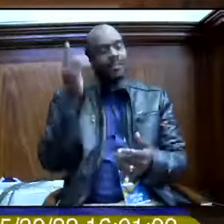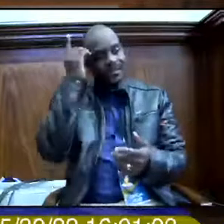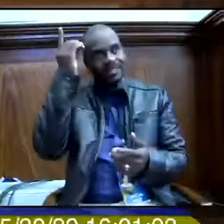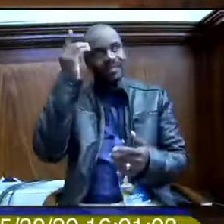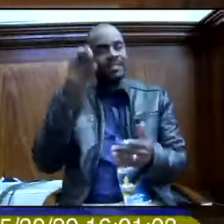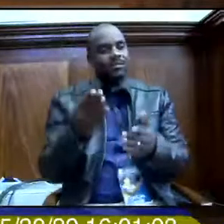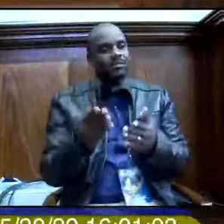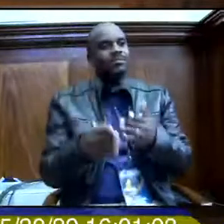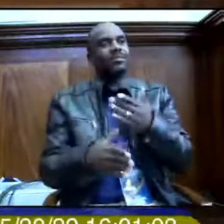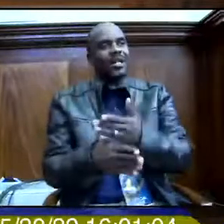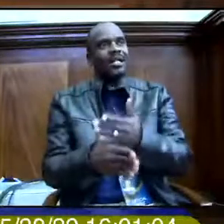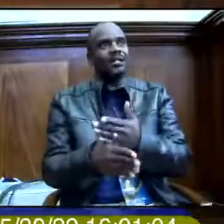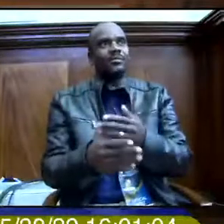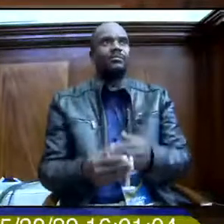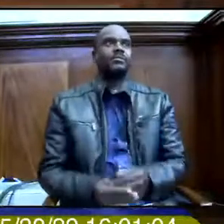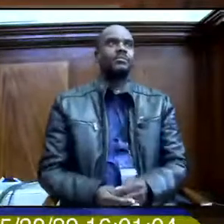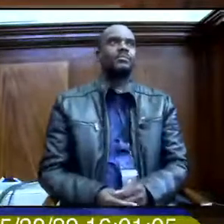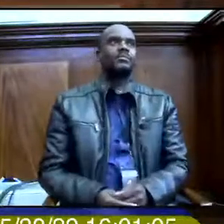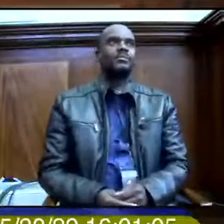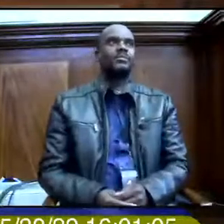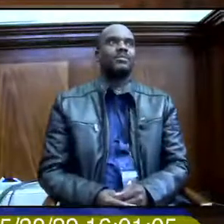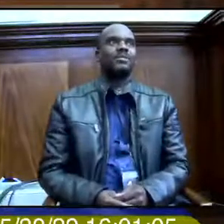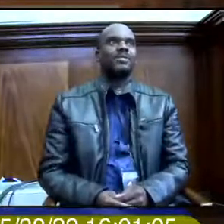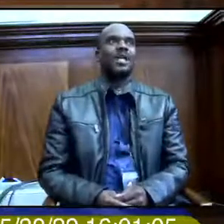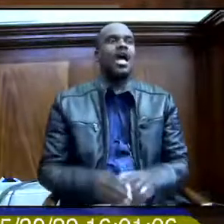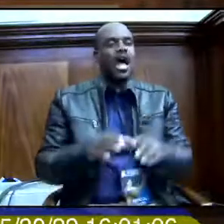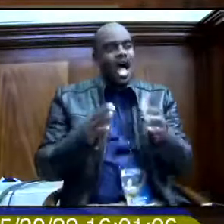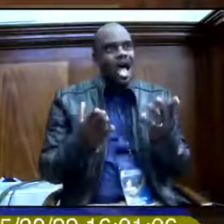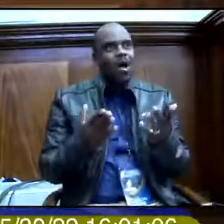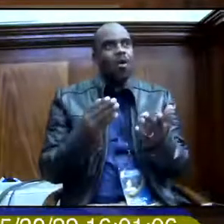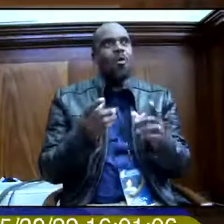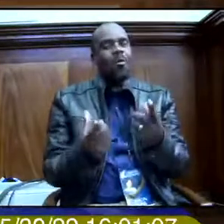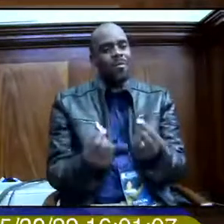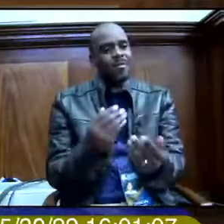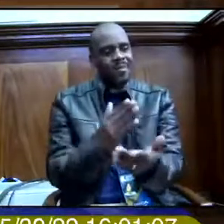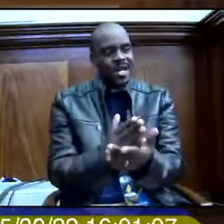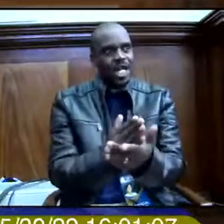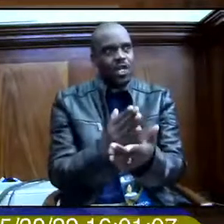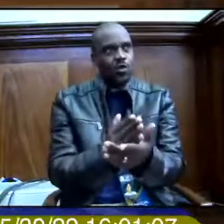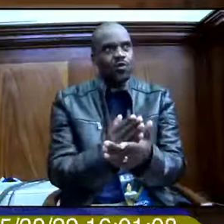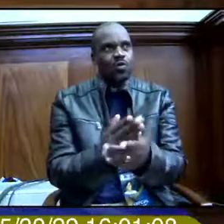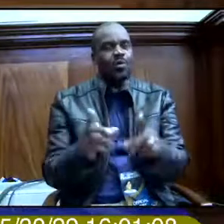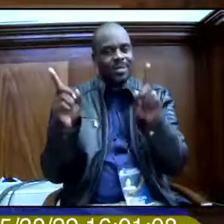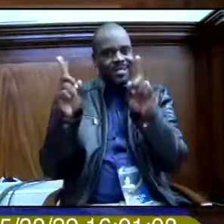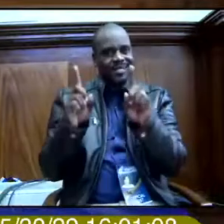bureaucracy how do you ensure that with the serious specs